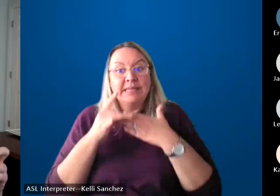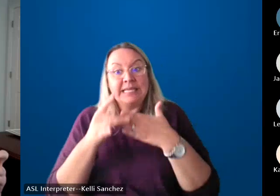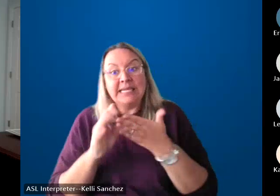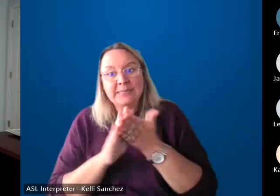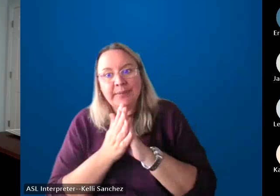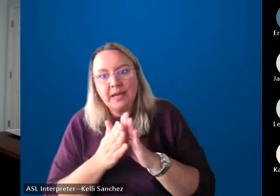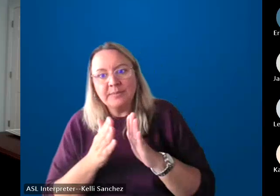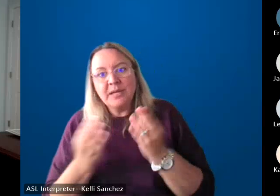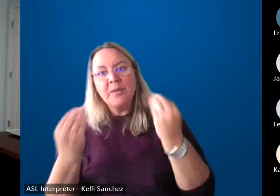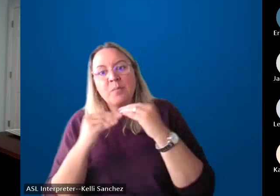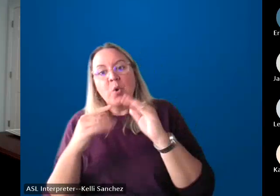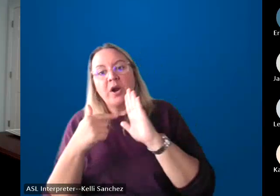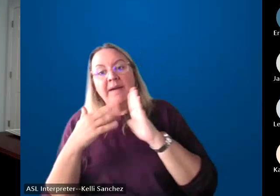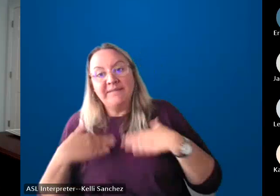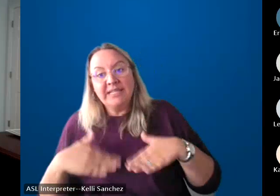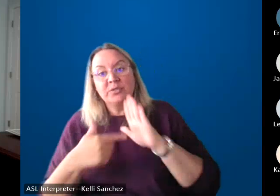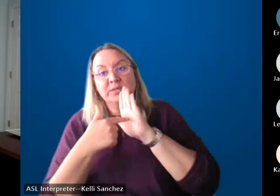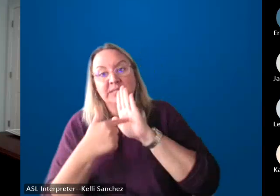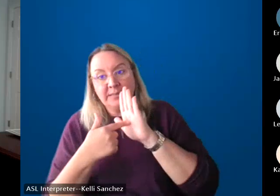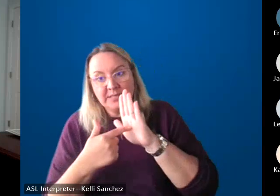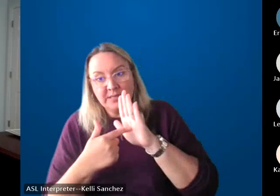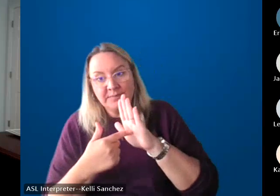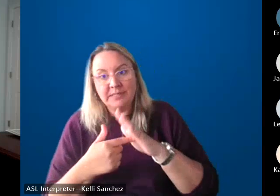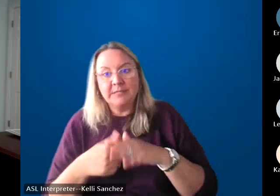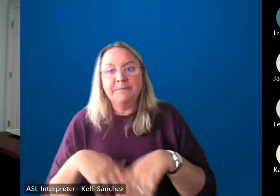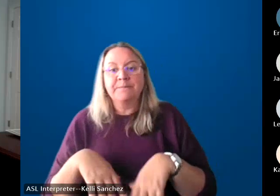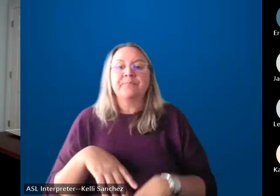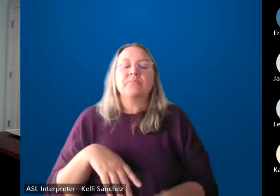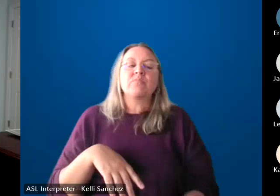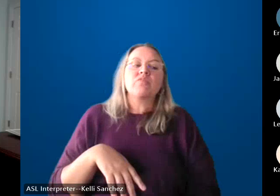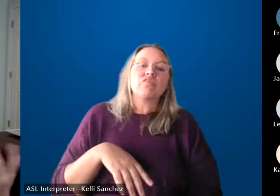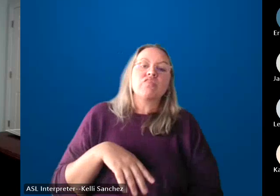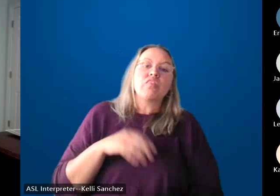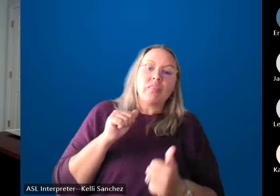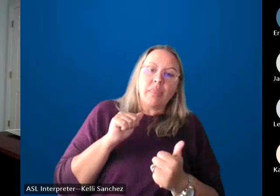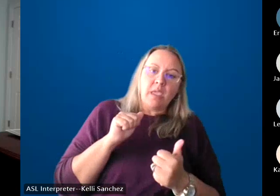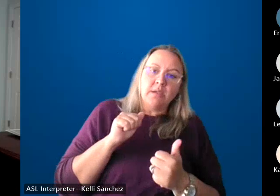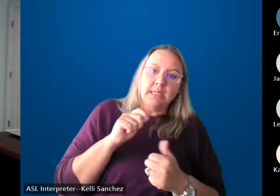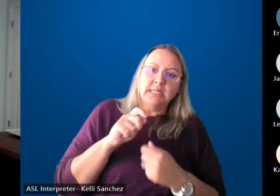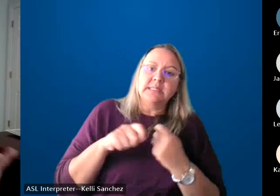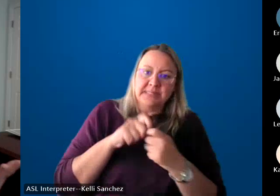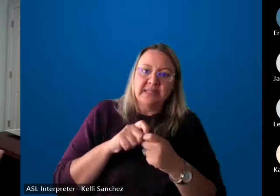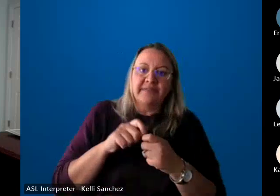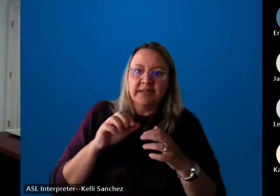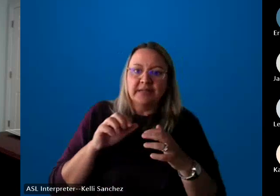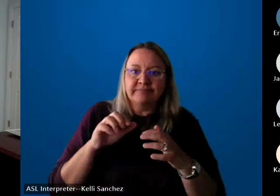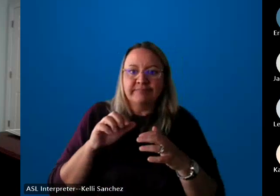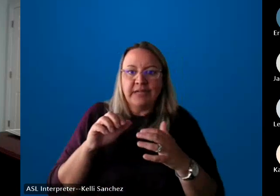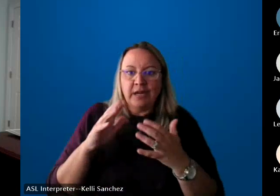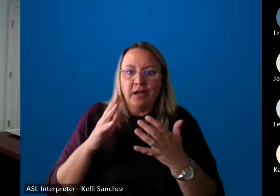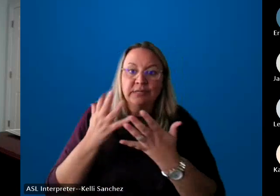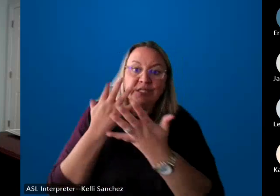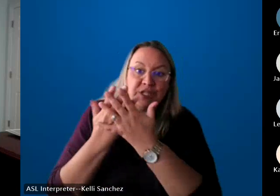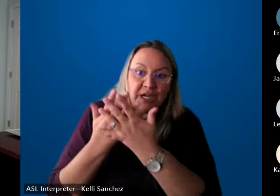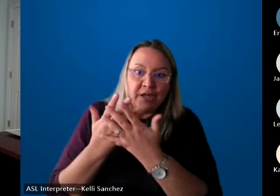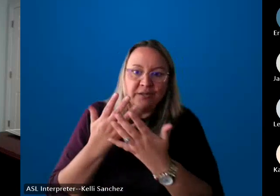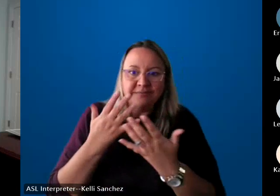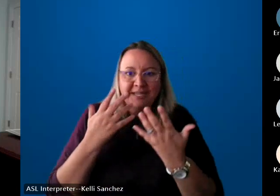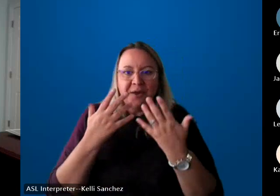these symptoms of, getting intervened with through incarceral settings and a lot of different things because it's criminalized